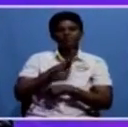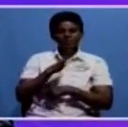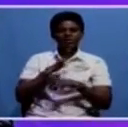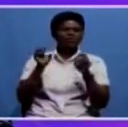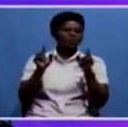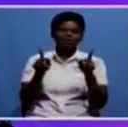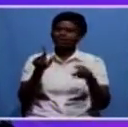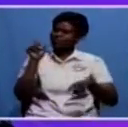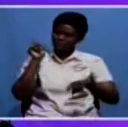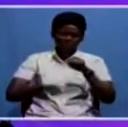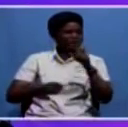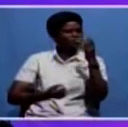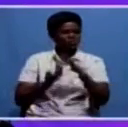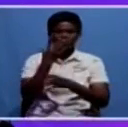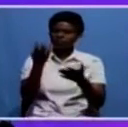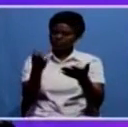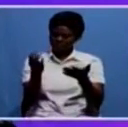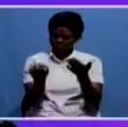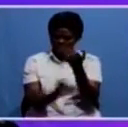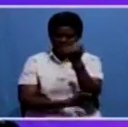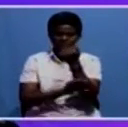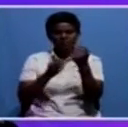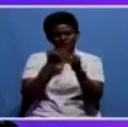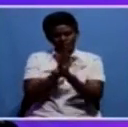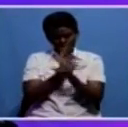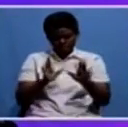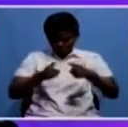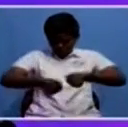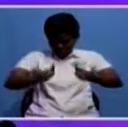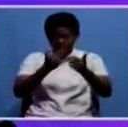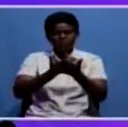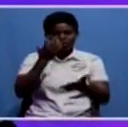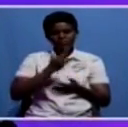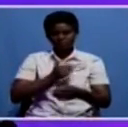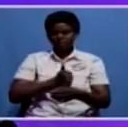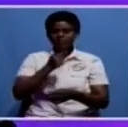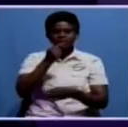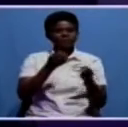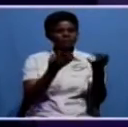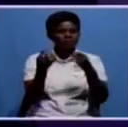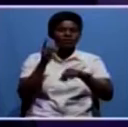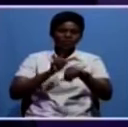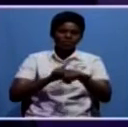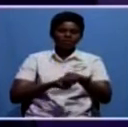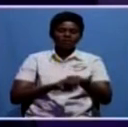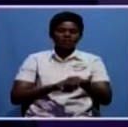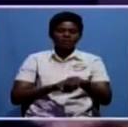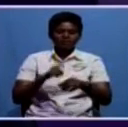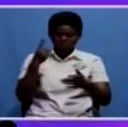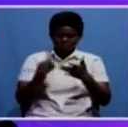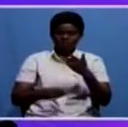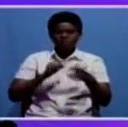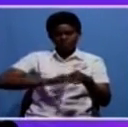We will not grow our country unless Zambians become wealthy. That's why I have said many times in government that we